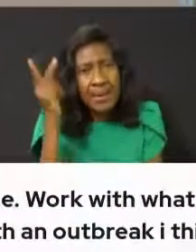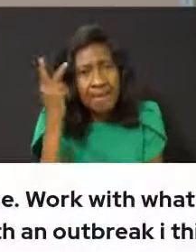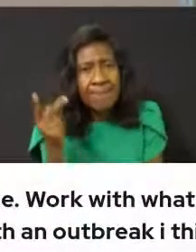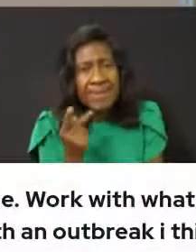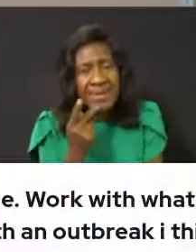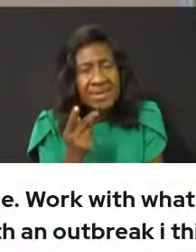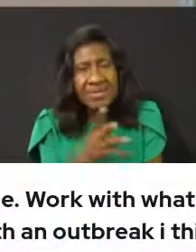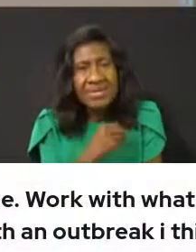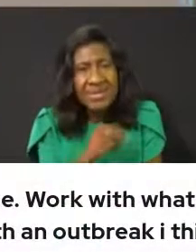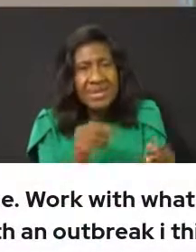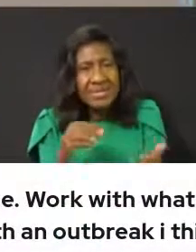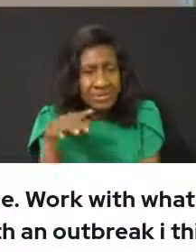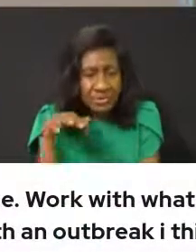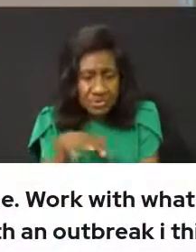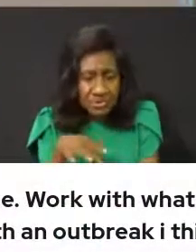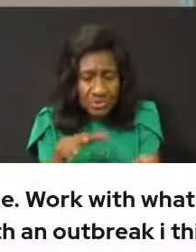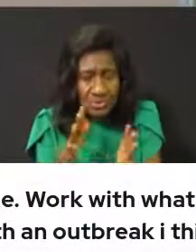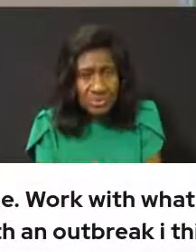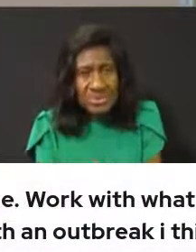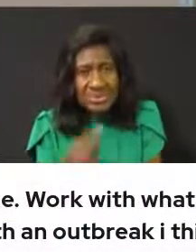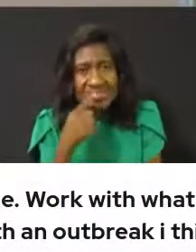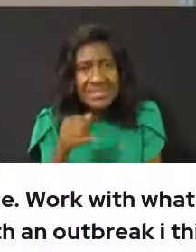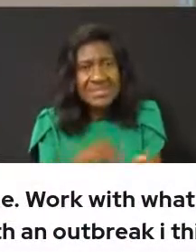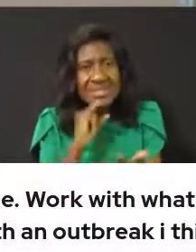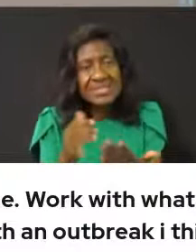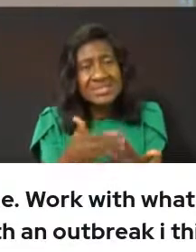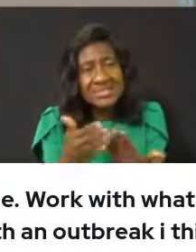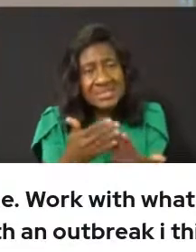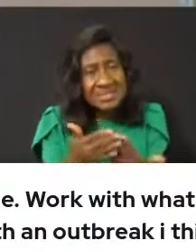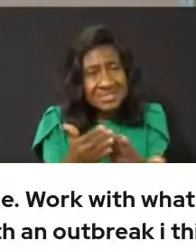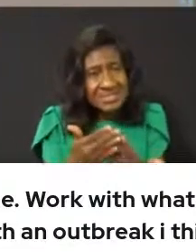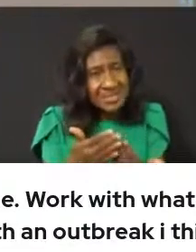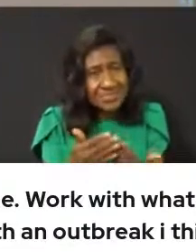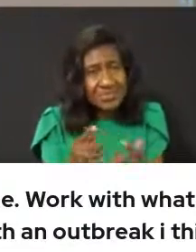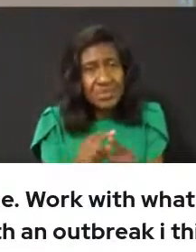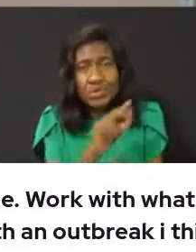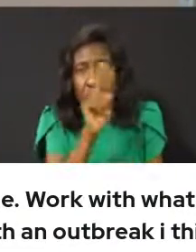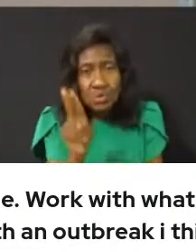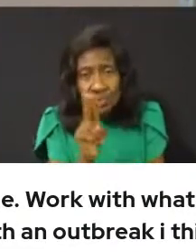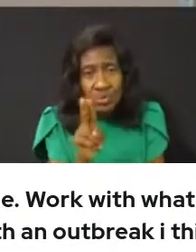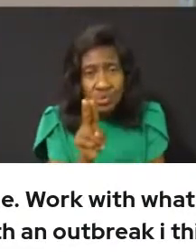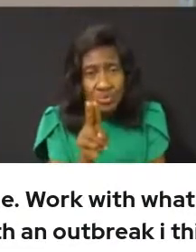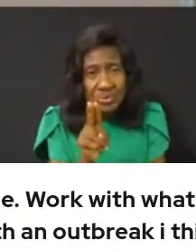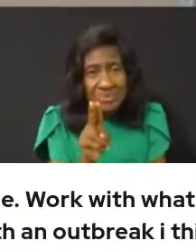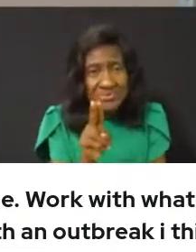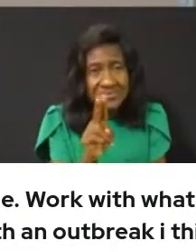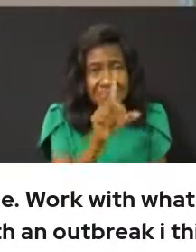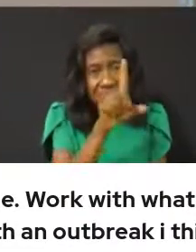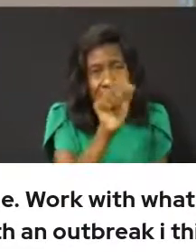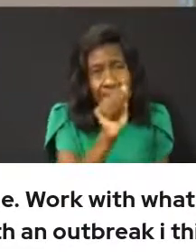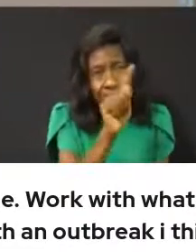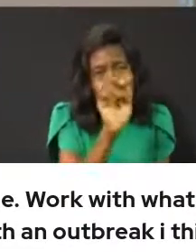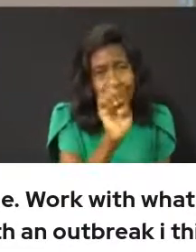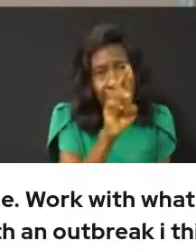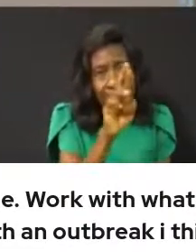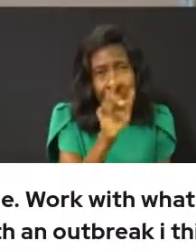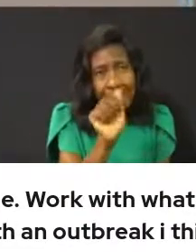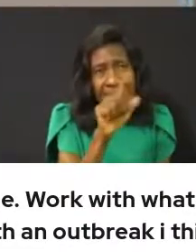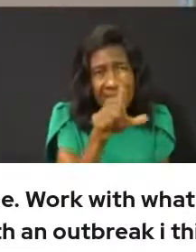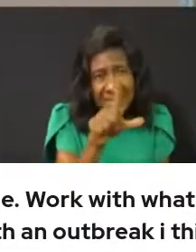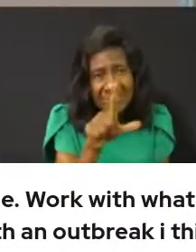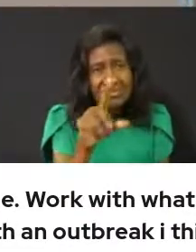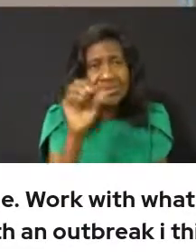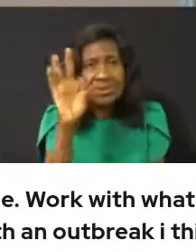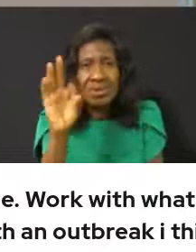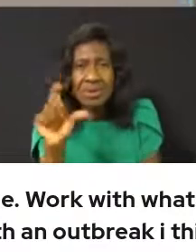the ease and comfort of using lateral flow tests. The instructions are very clear and simple, and the demonstrations during the pilot